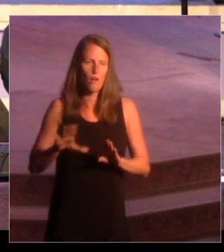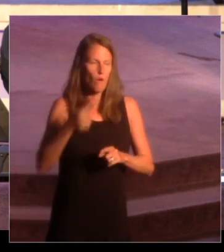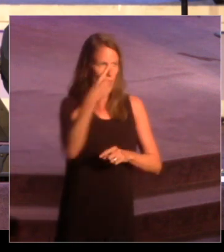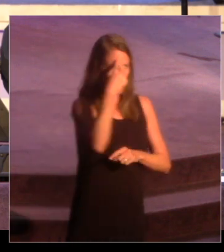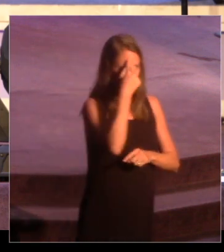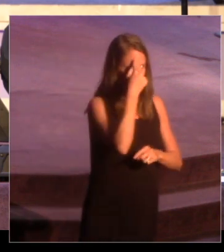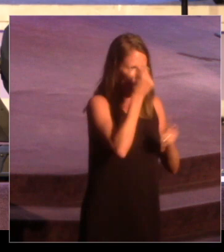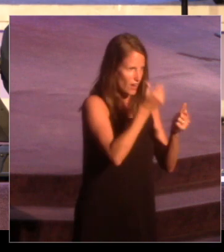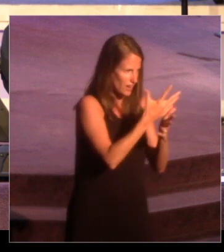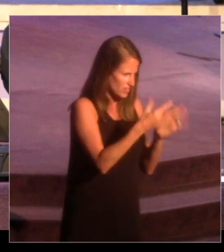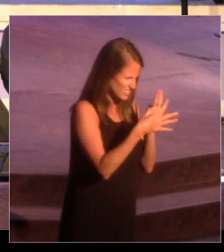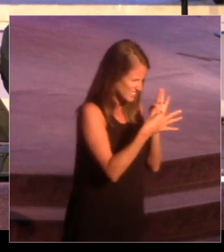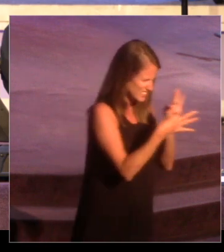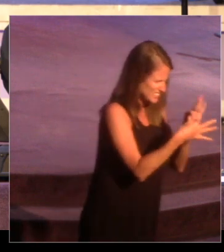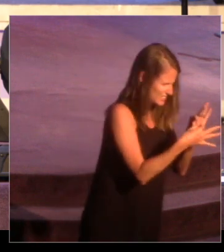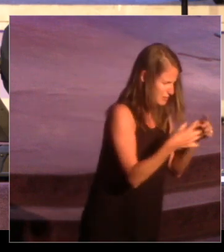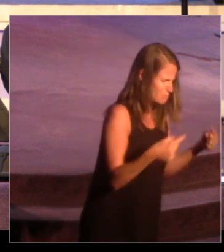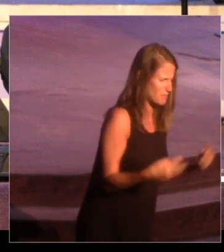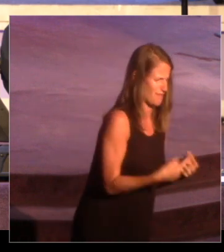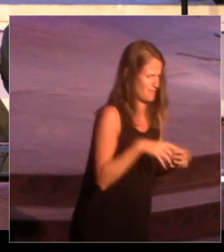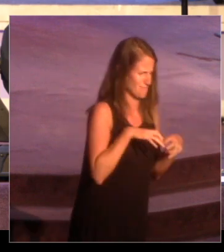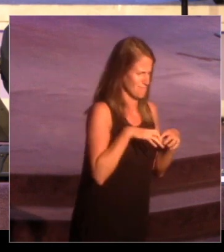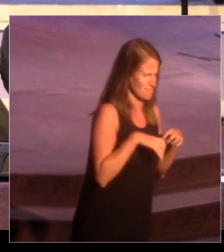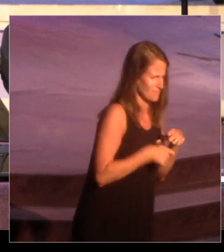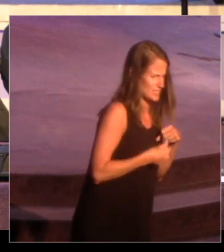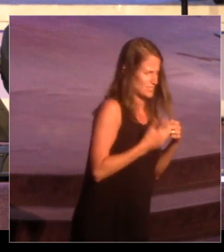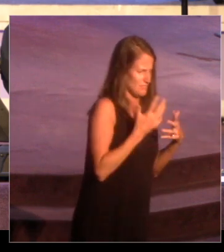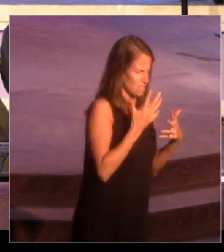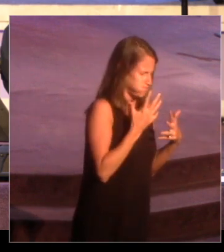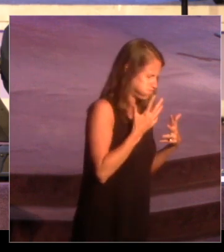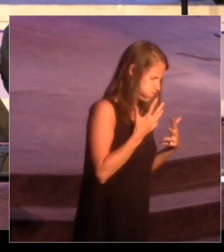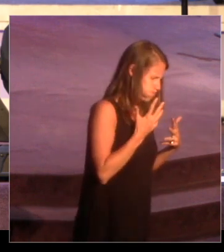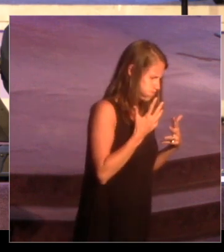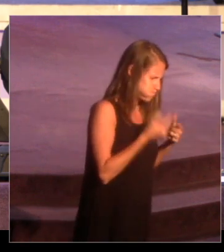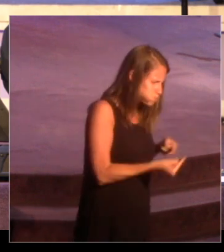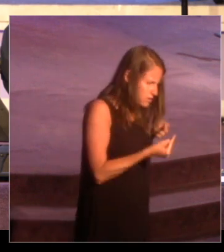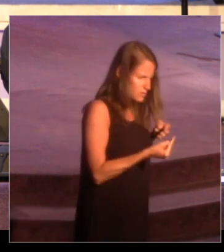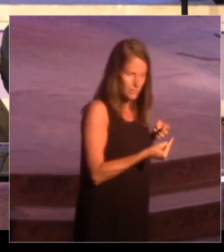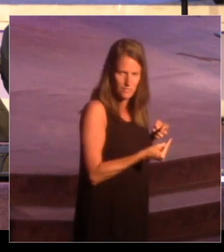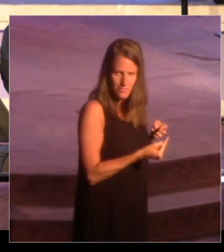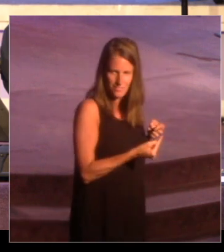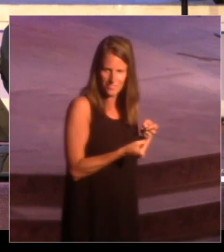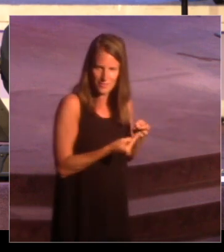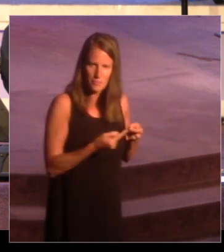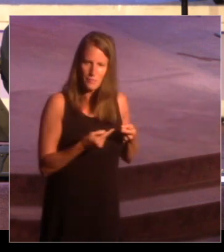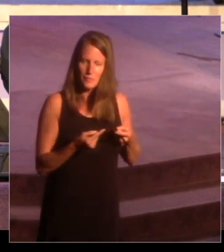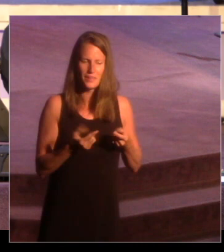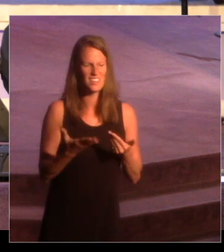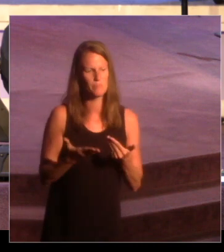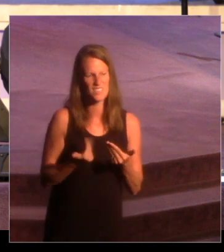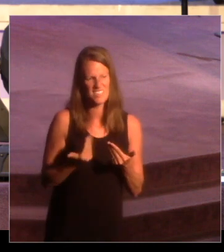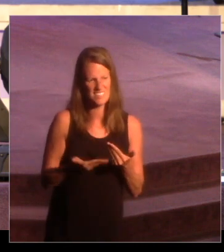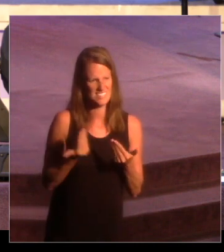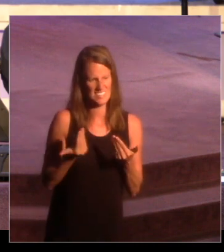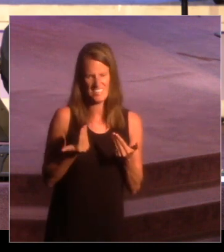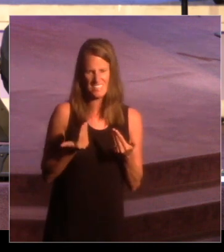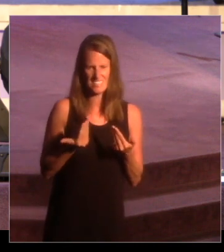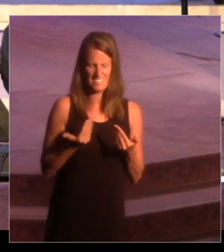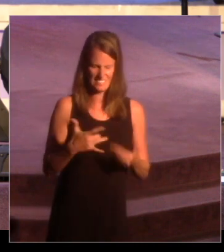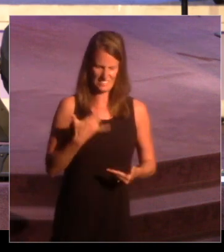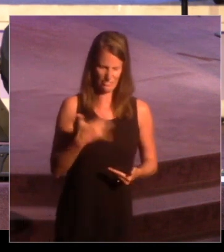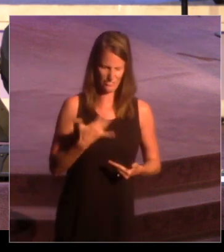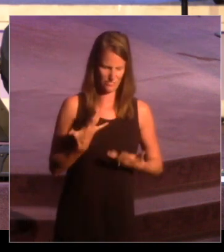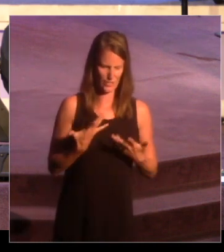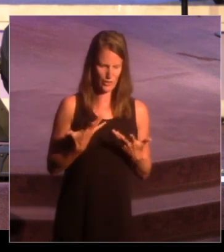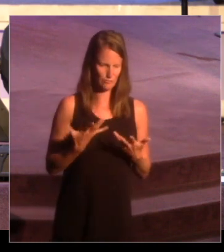elsewhere, and it leads to pain and hurt and despair. But man, it's so easy to grow complacent, just